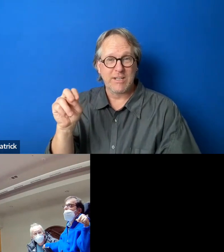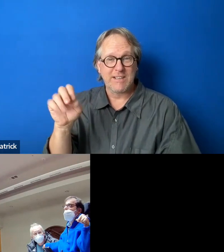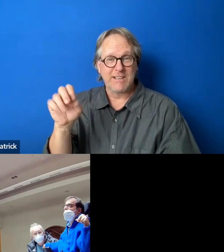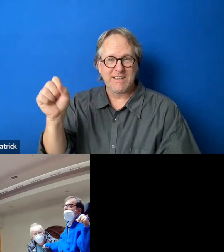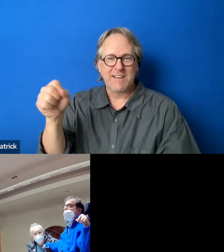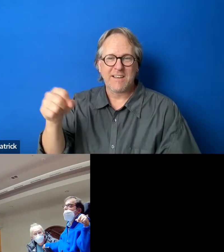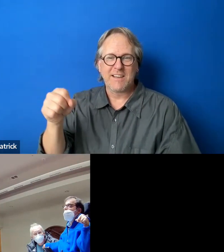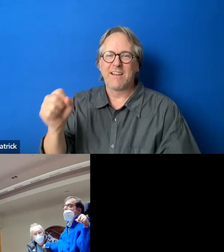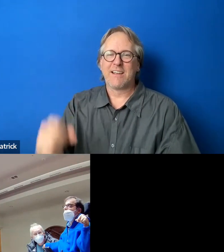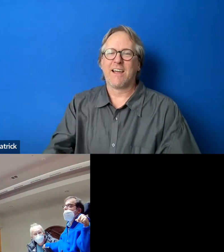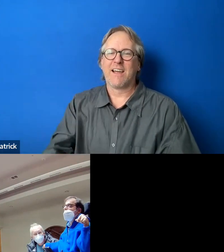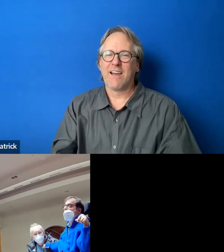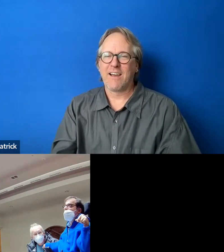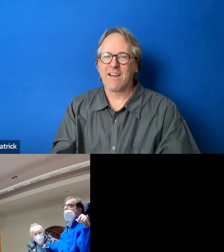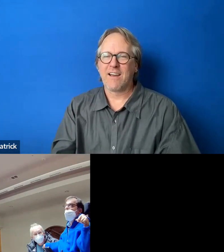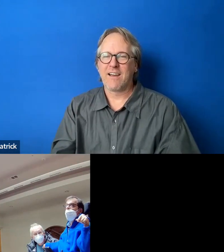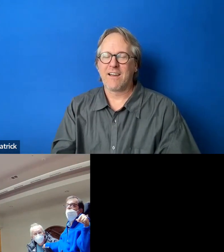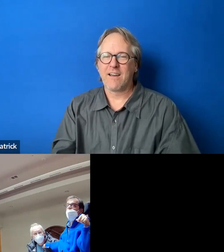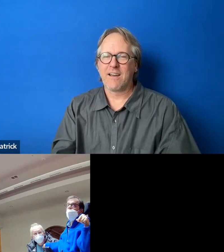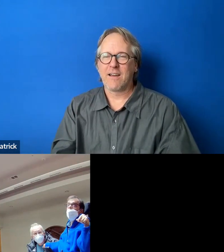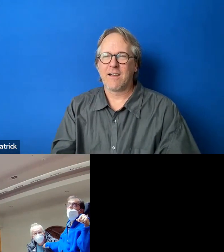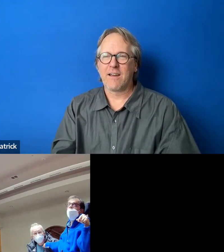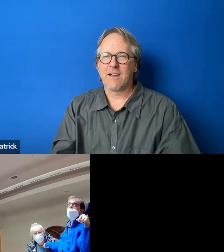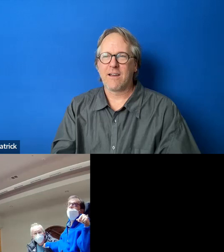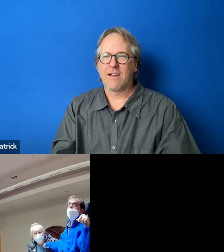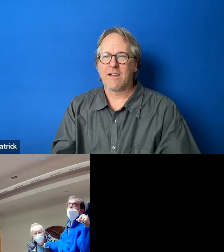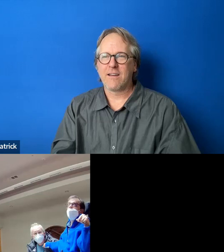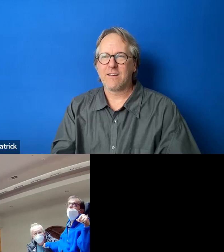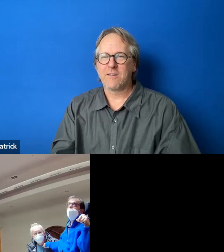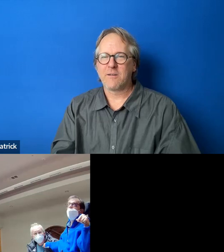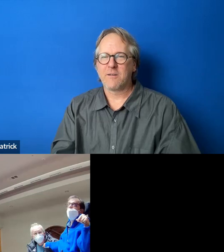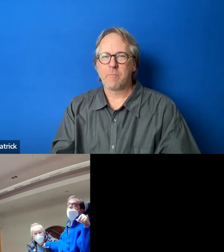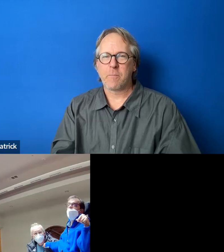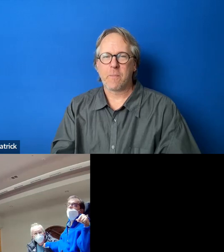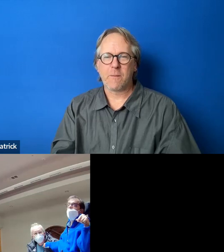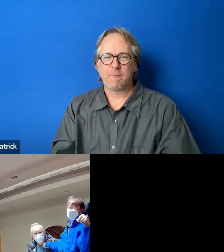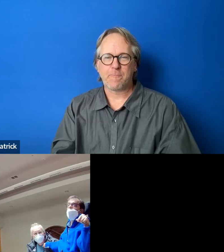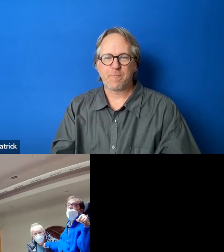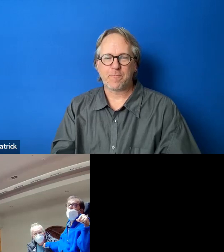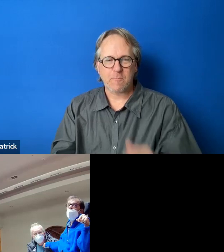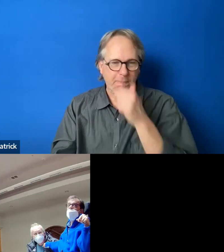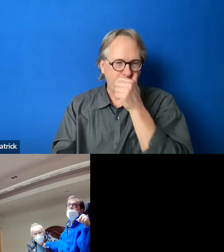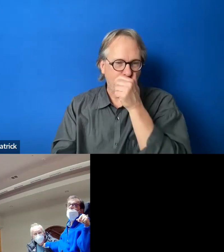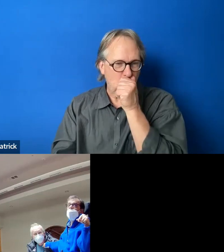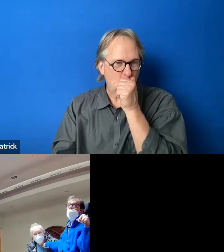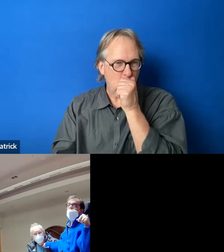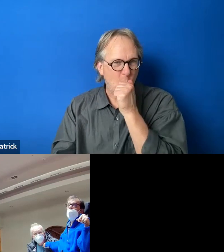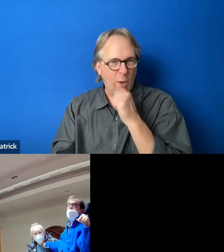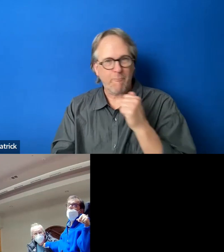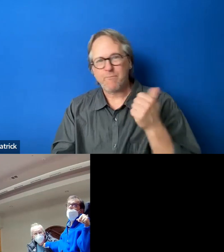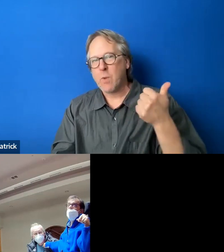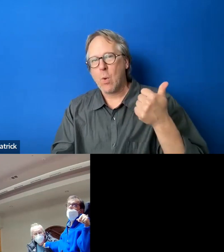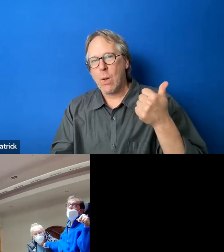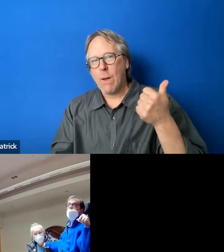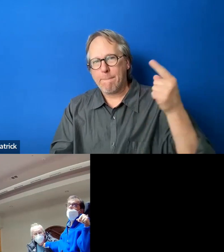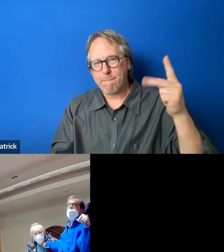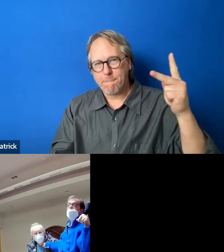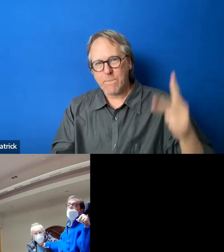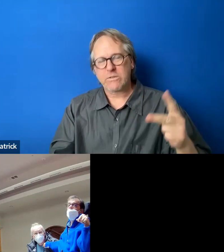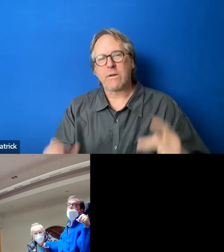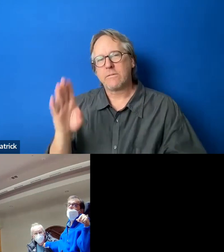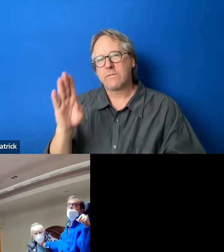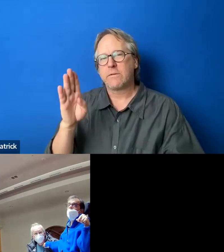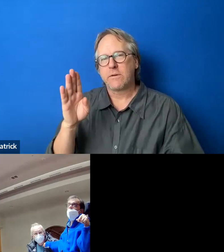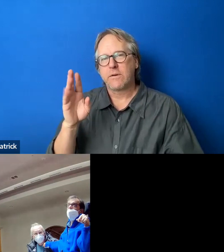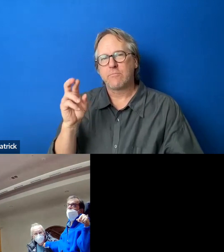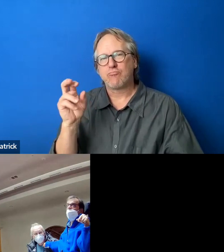Brian, from our congregation sent us a question. Brian from our congregation sent us a